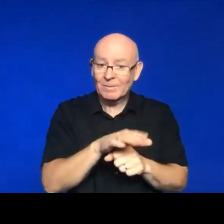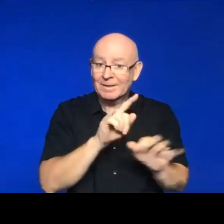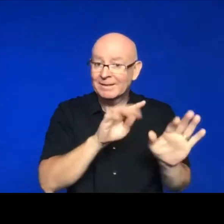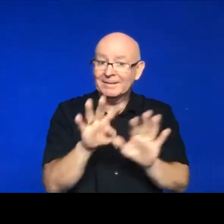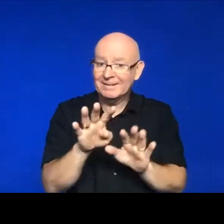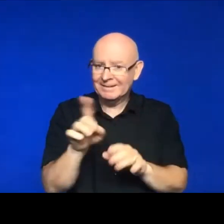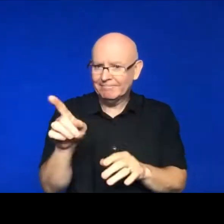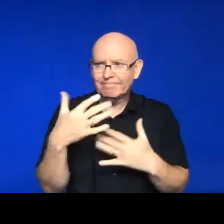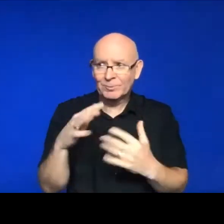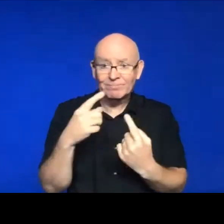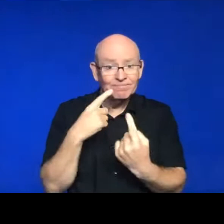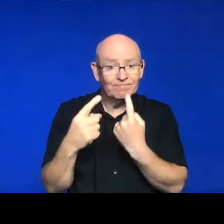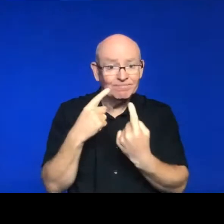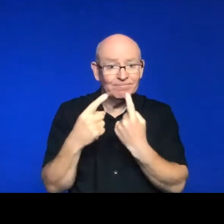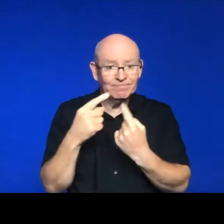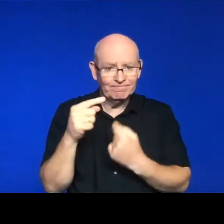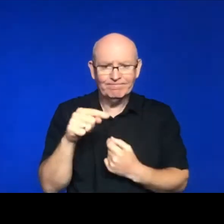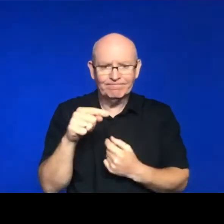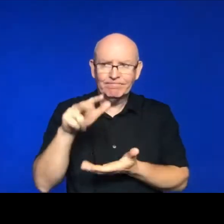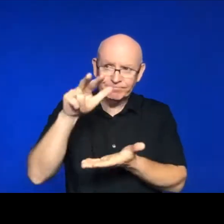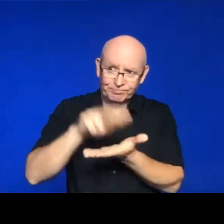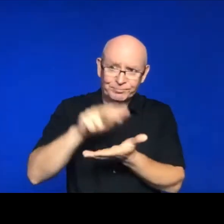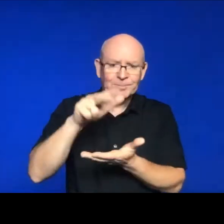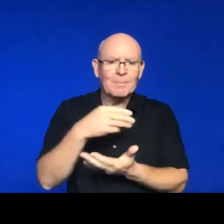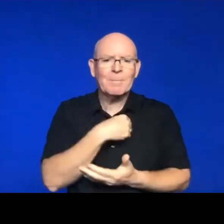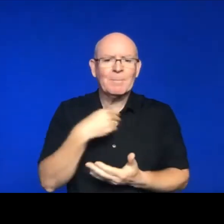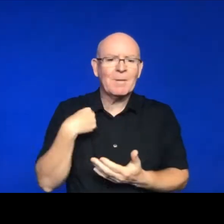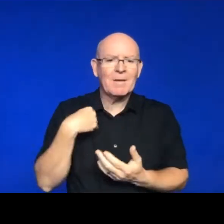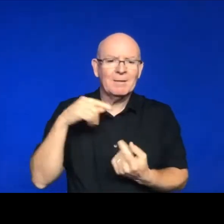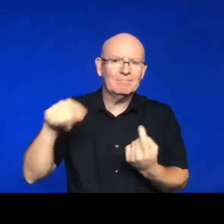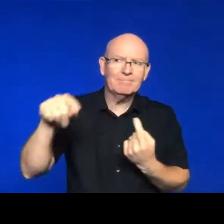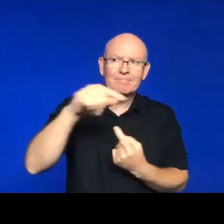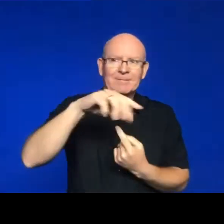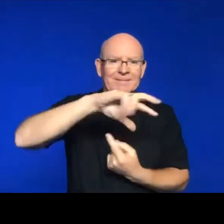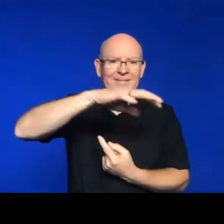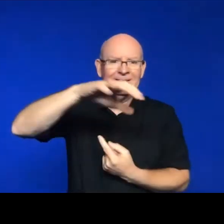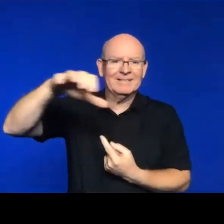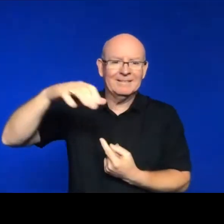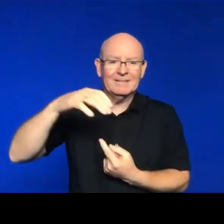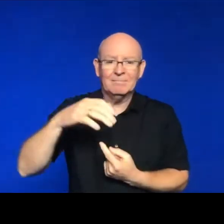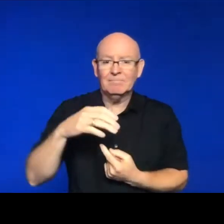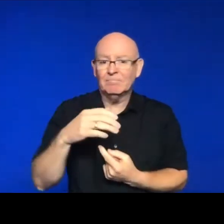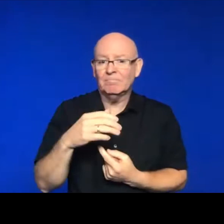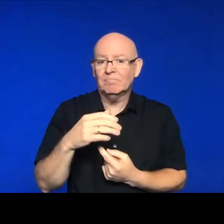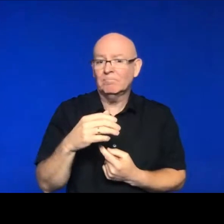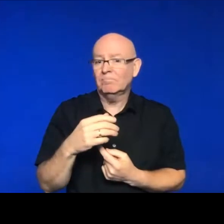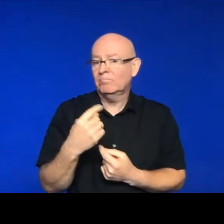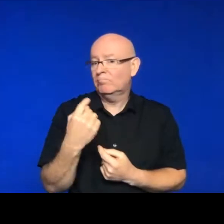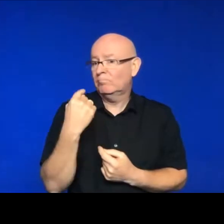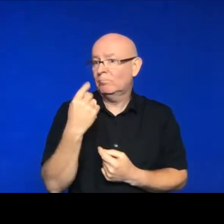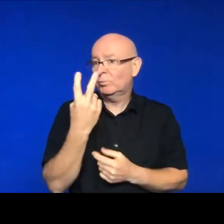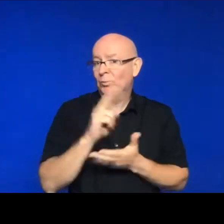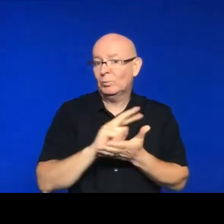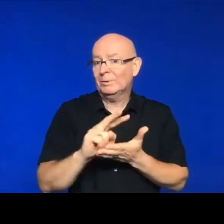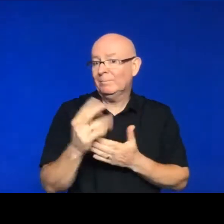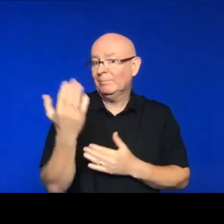a couple of weeks ago. We need to use this resolution in order to make sure that persons with